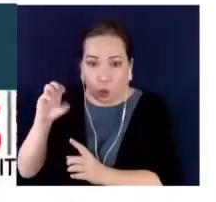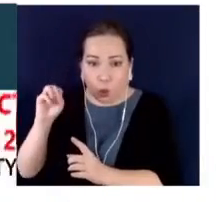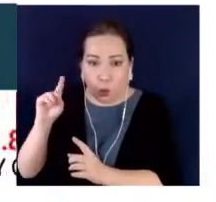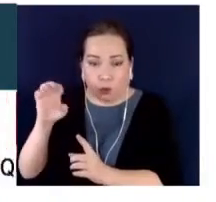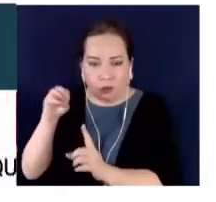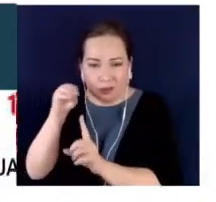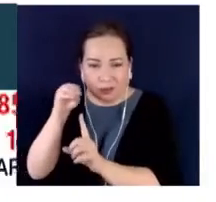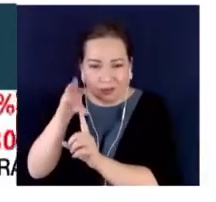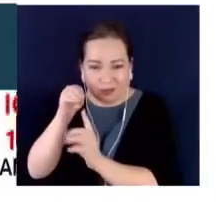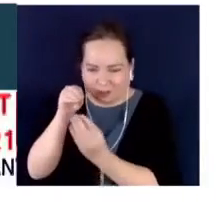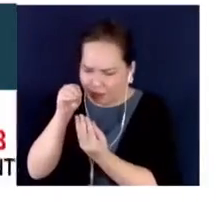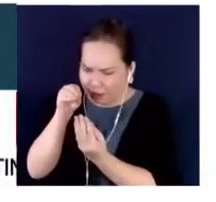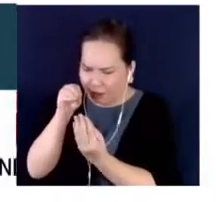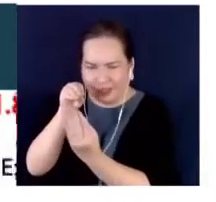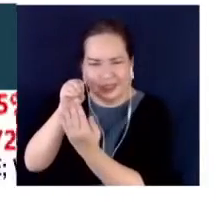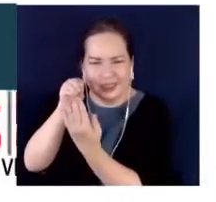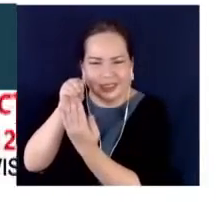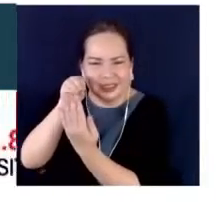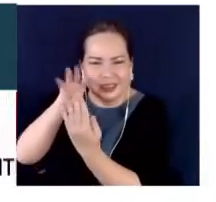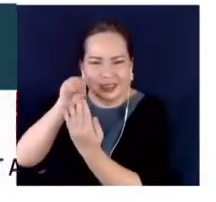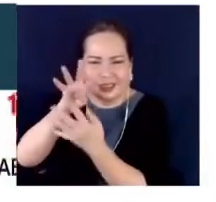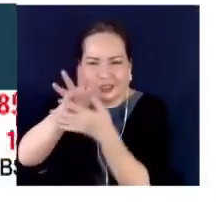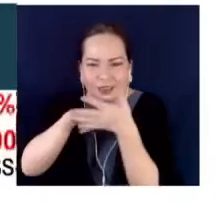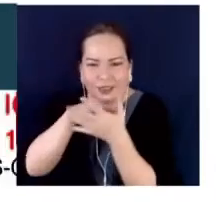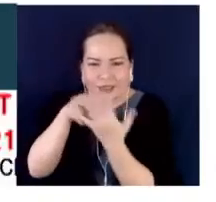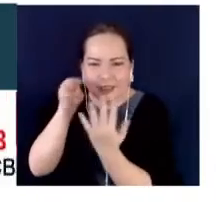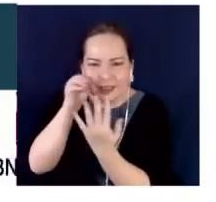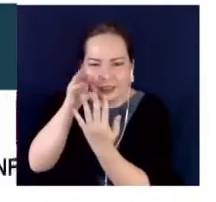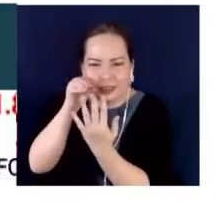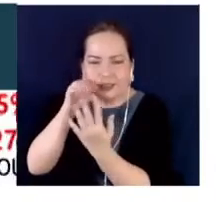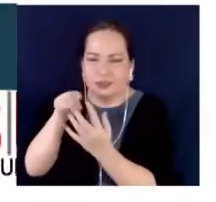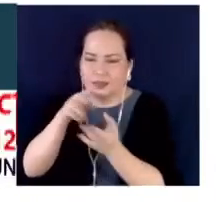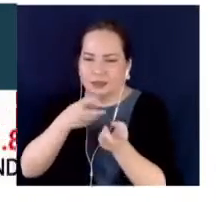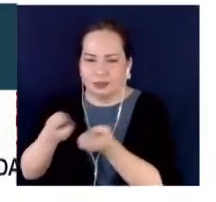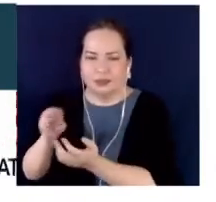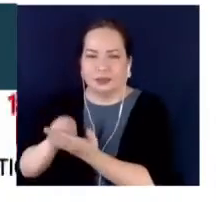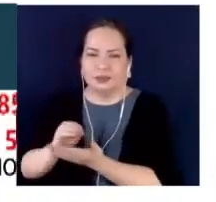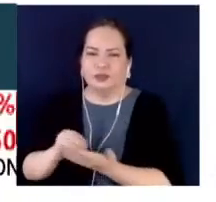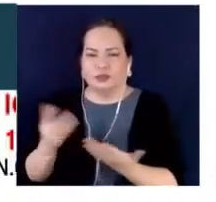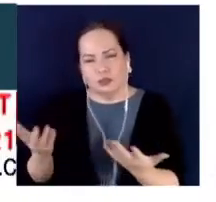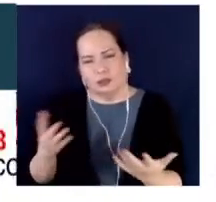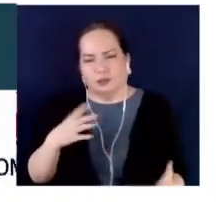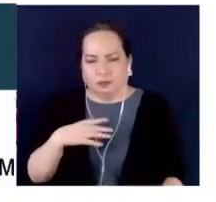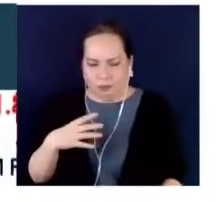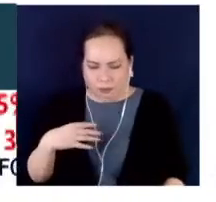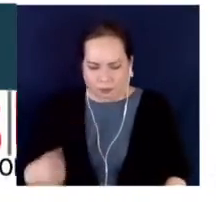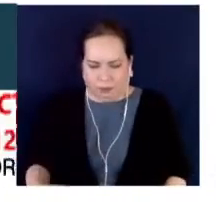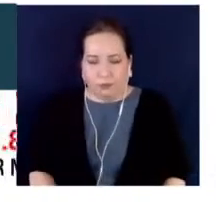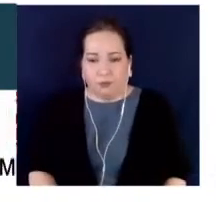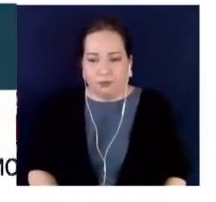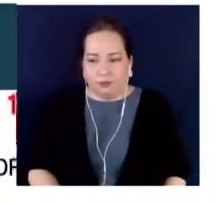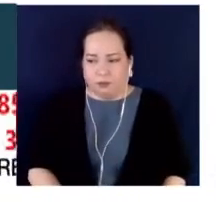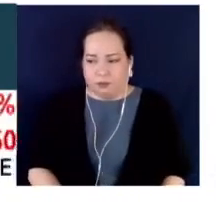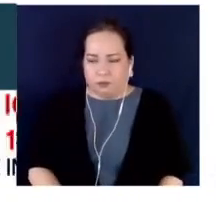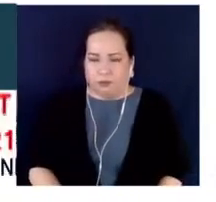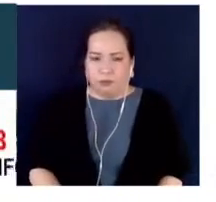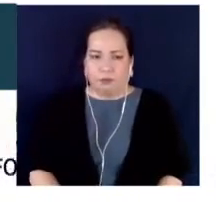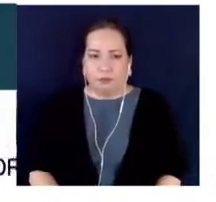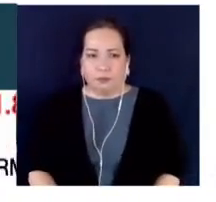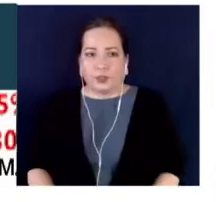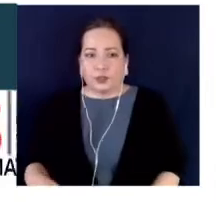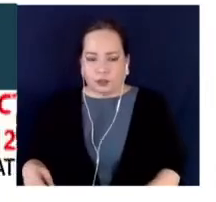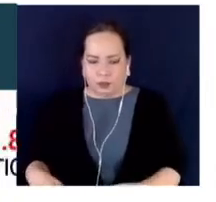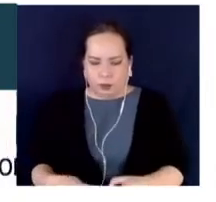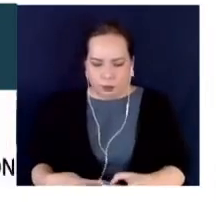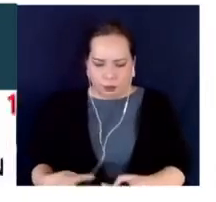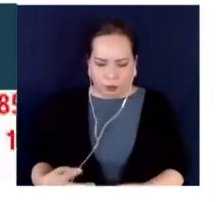Zwelling is using blockchain. So it will eventually, it can lead to the vaccine passport. No? So this is where the private sector moves really fast.